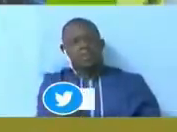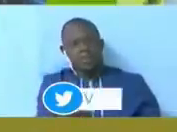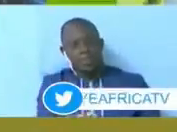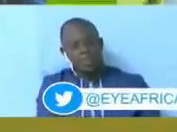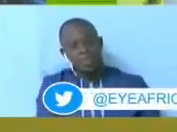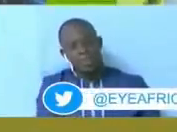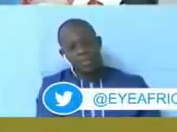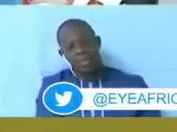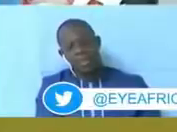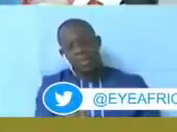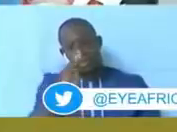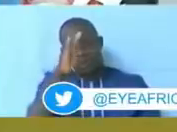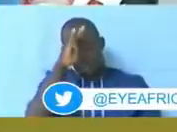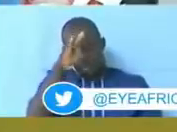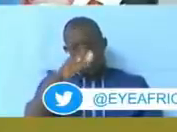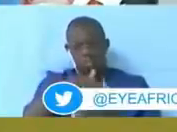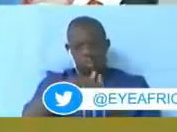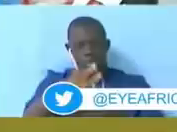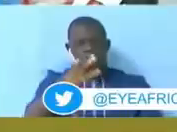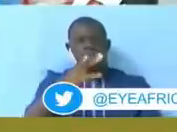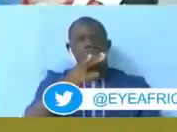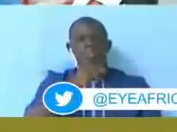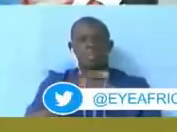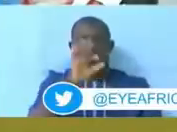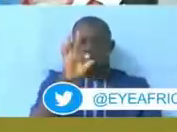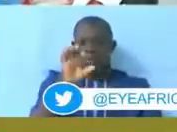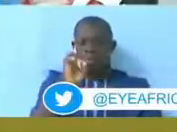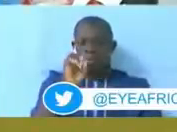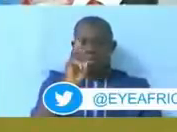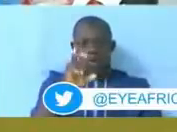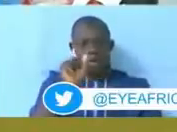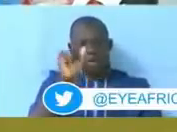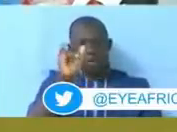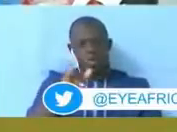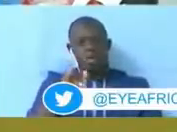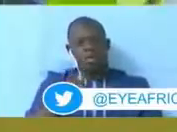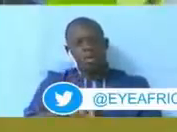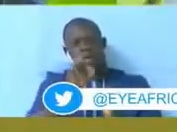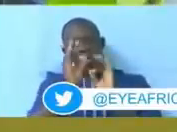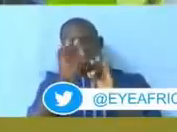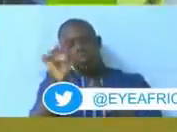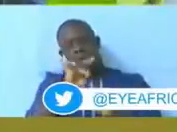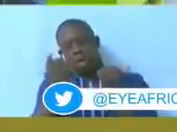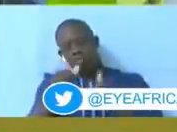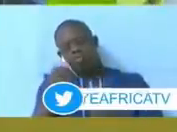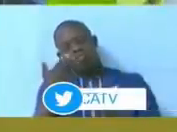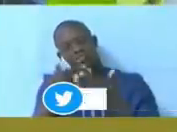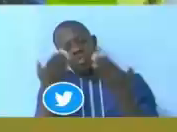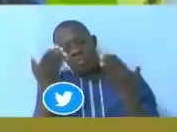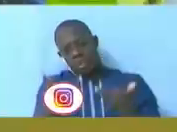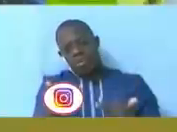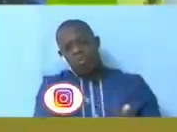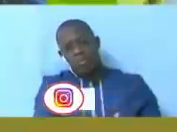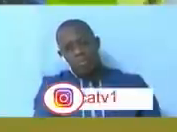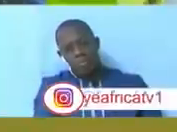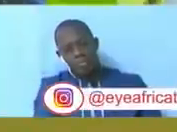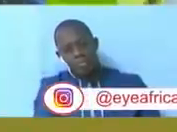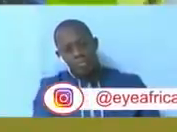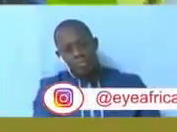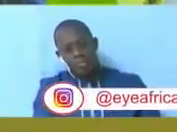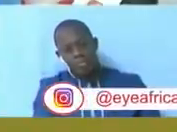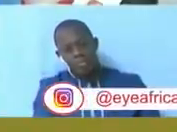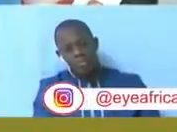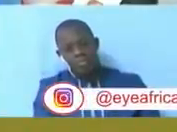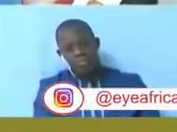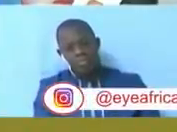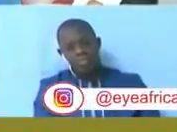tambondroke. Thank you very much, Mr. Touré. Mr. Touré. We have come to the end of your testimony. Se dandiro nyin dandula amfura raje desilang.